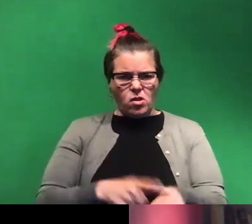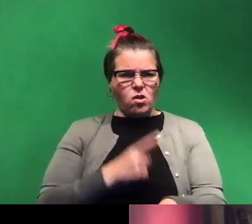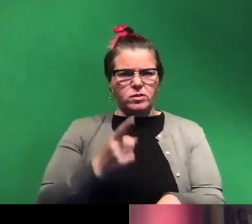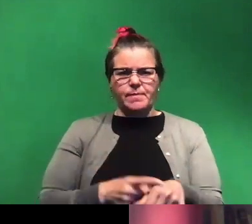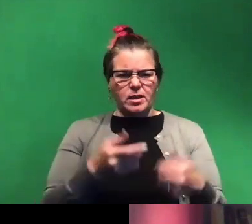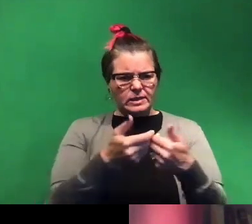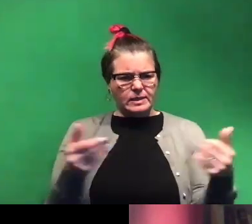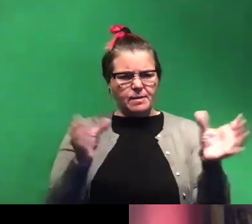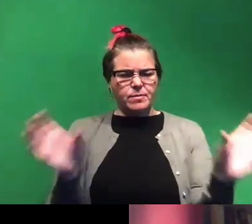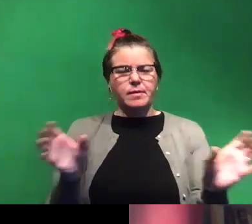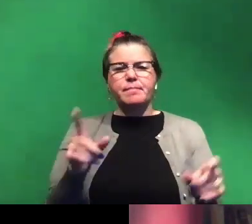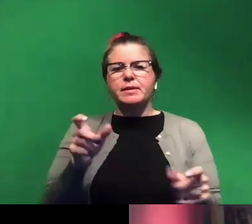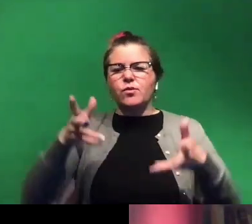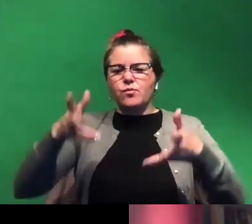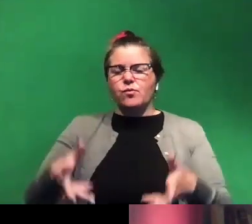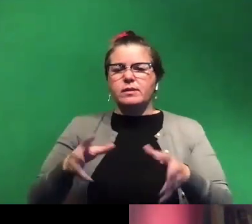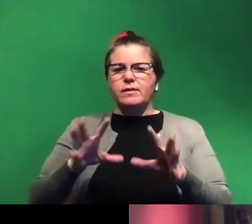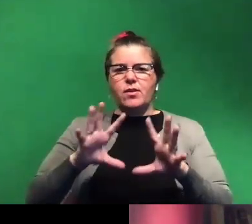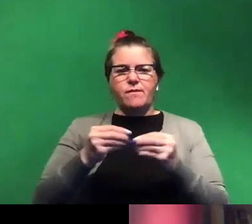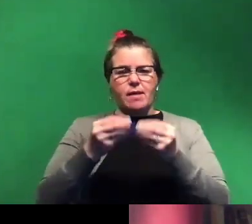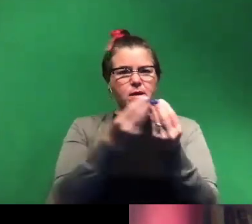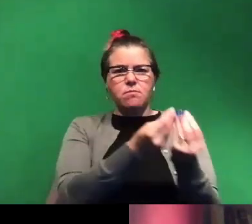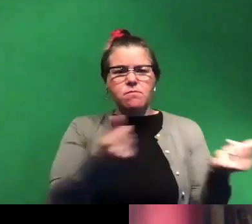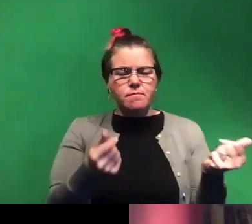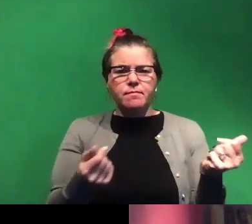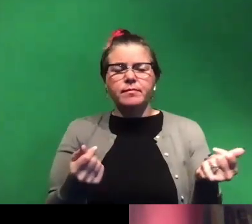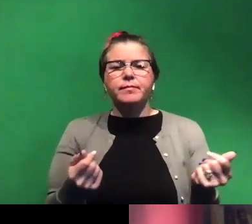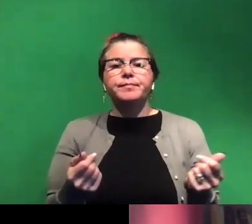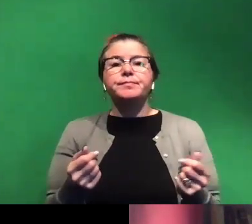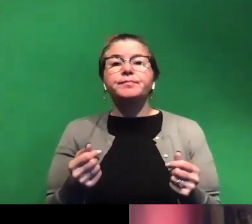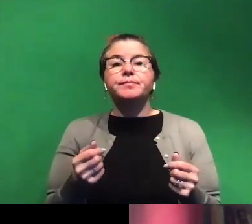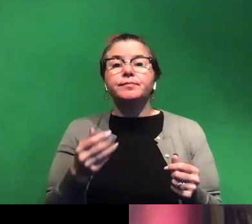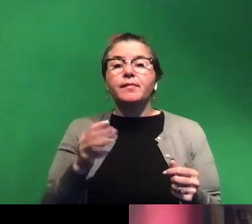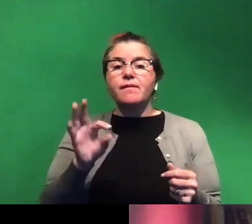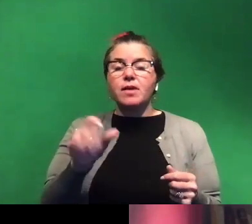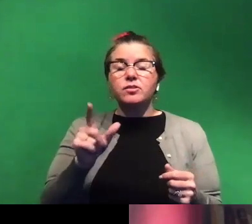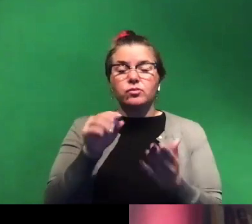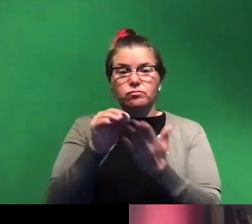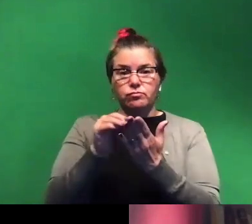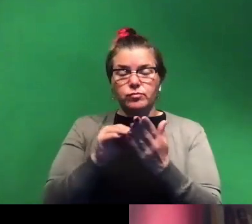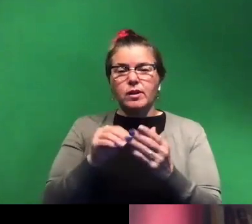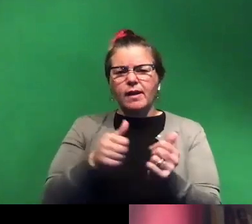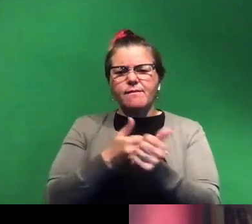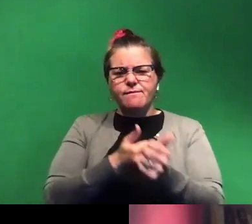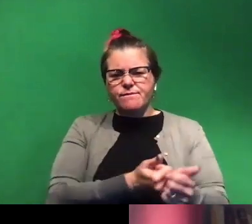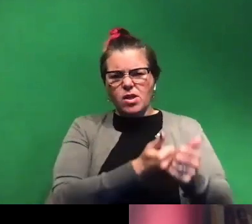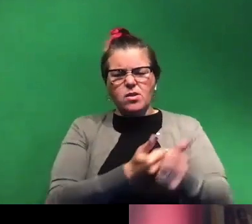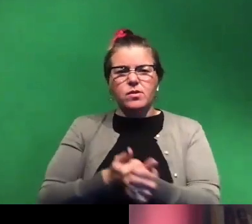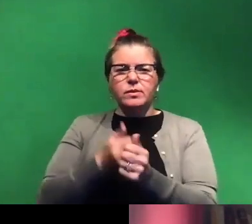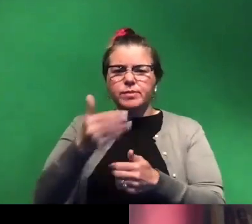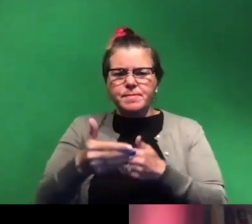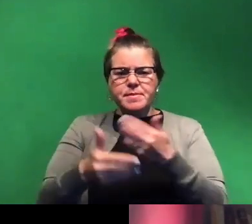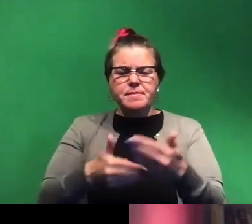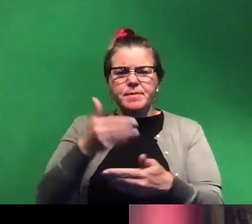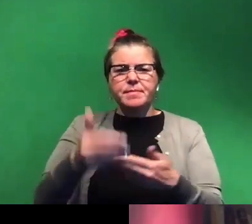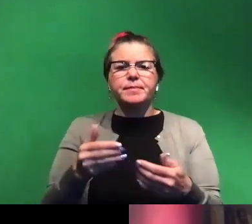because the whole rest of their family went extinct. But now, because of a really good fossil record, we can follow many of the steps